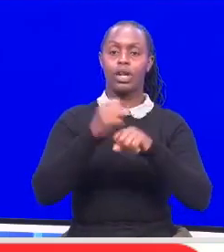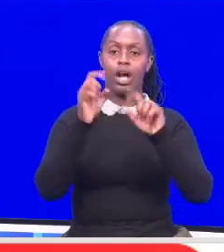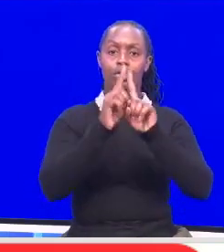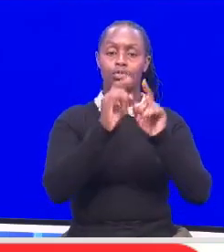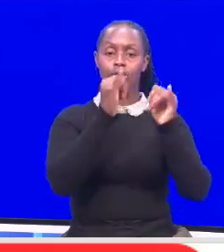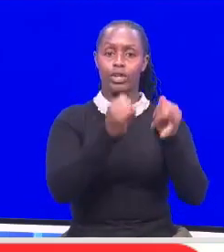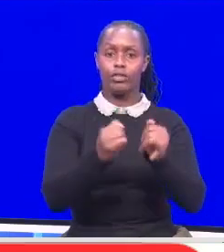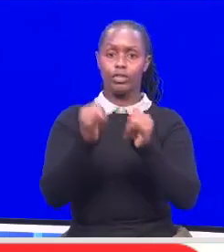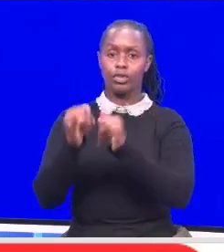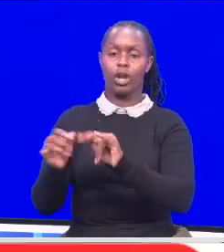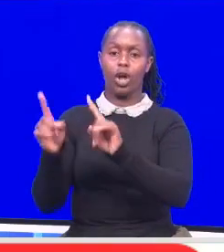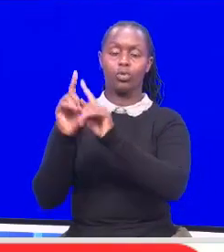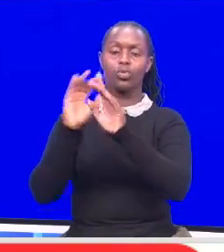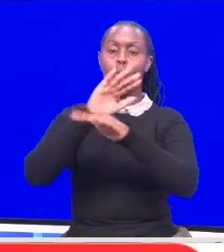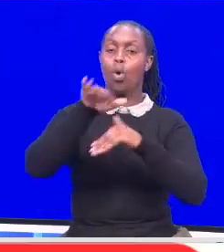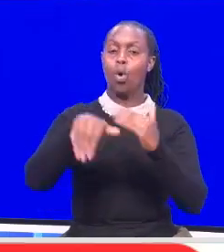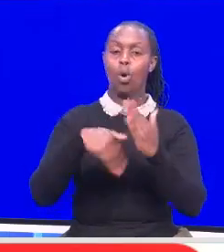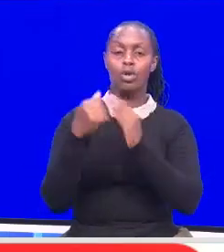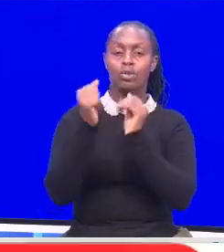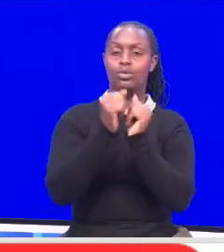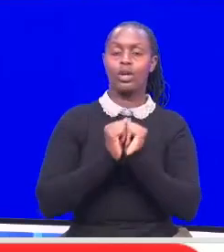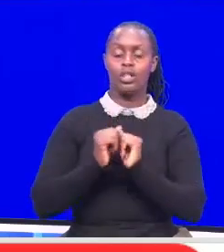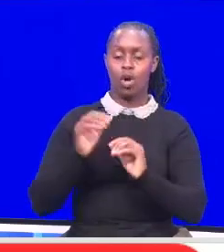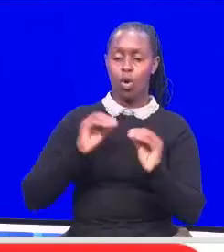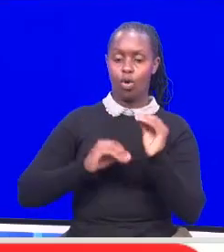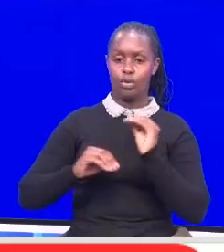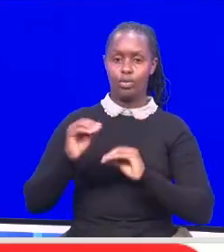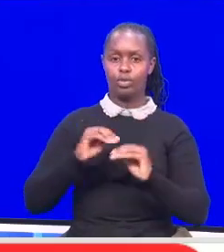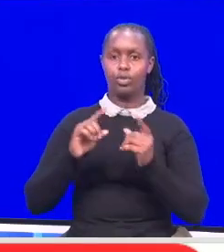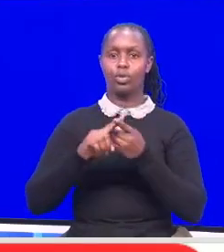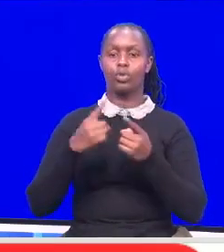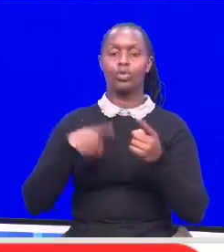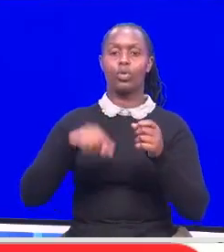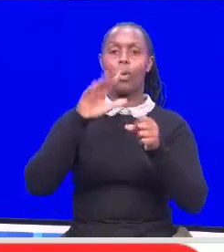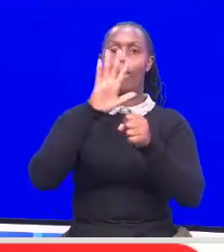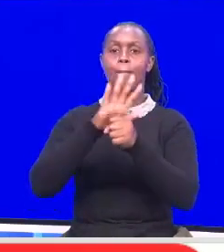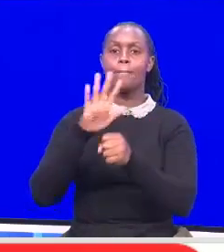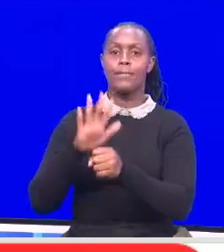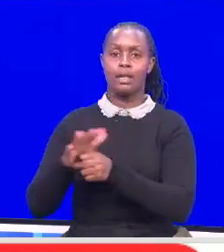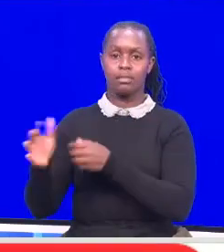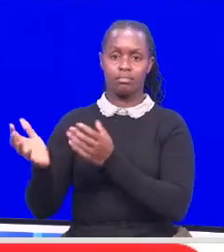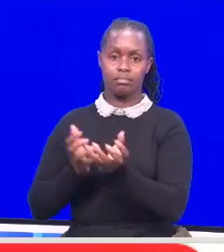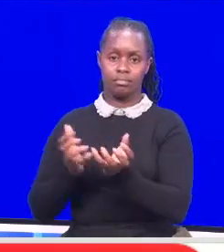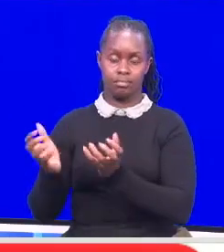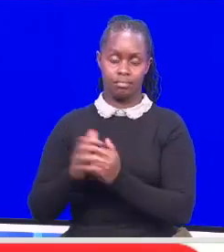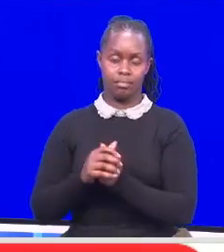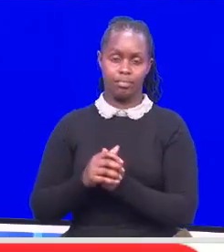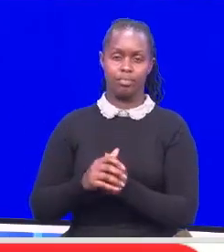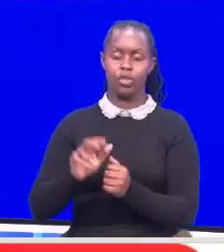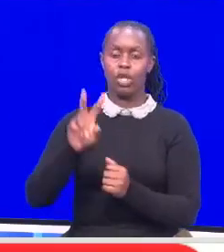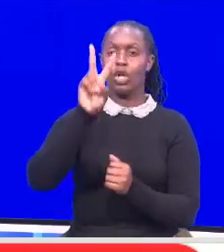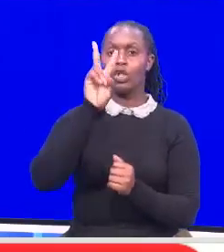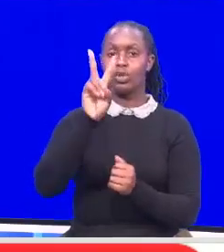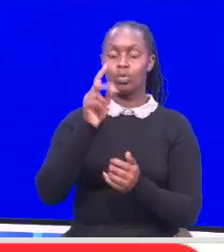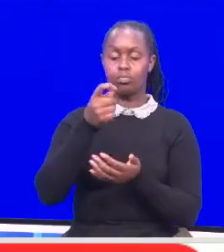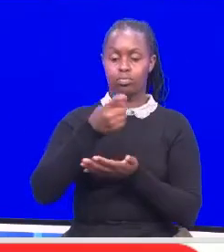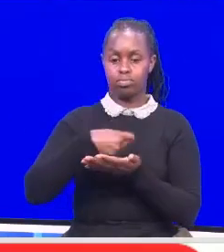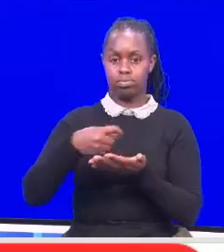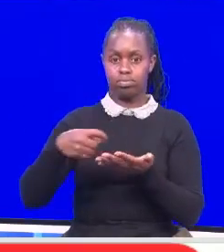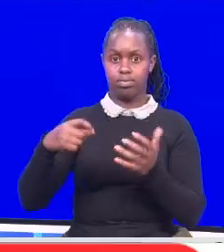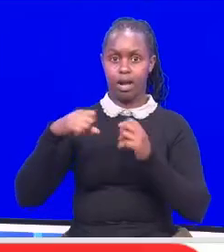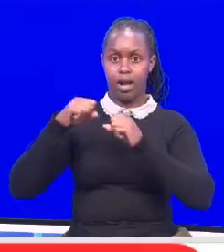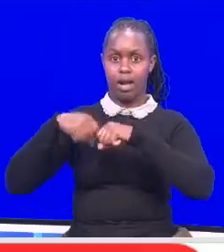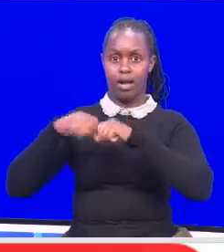collective contribution to multilateralism. The two MOUs, Mr. President, we have signed